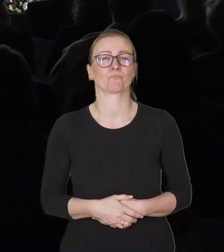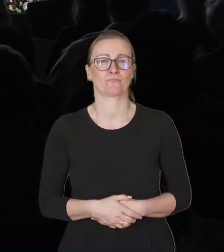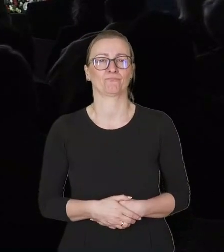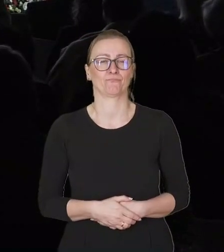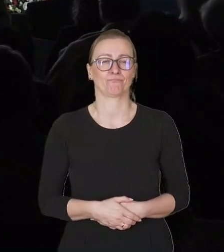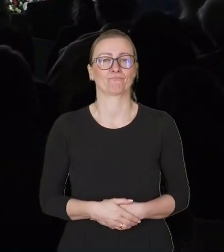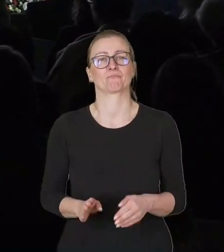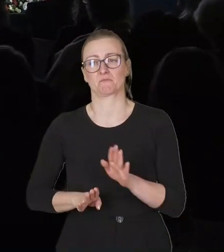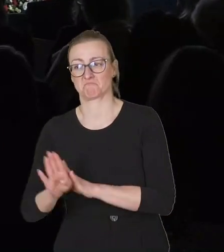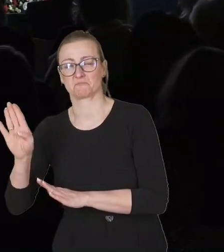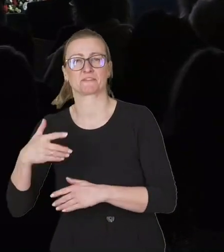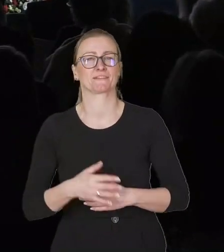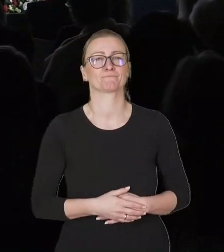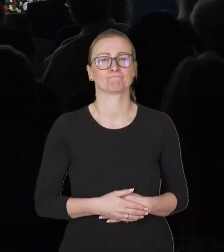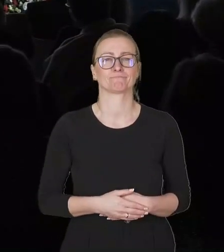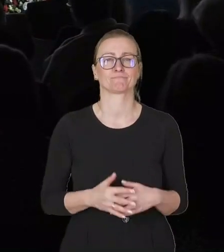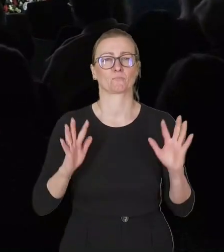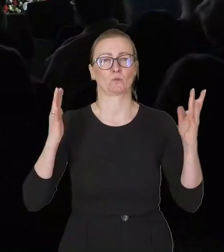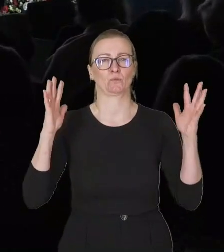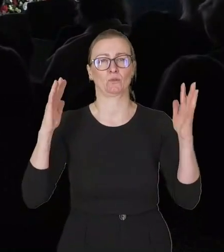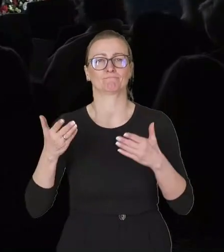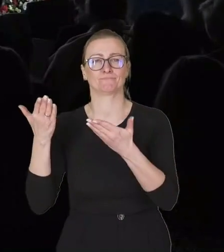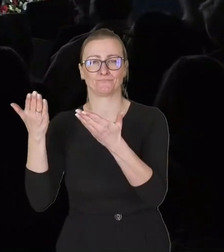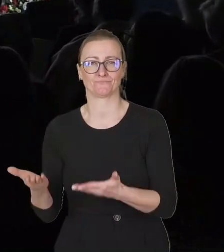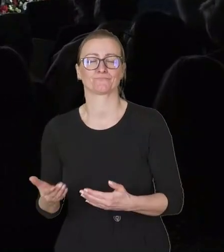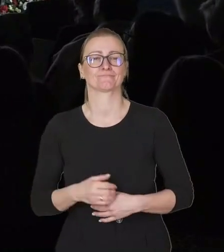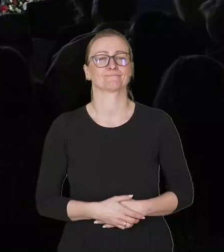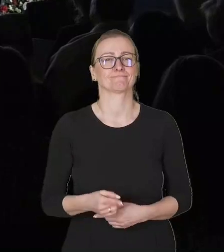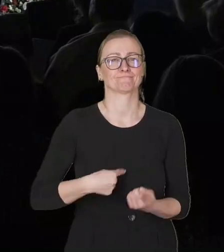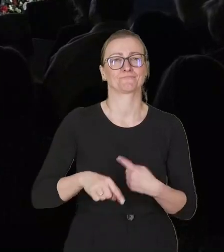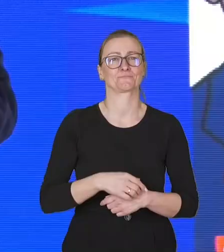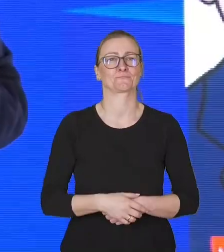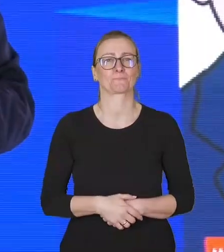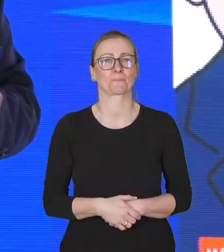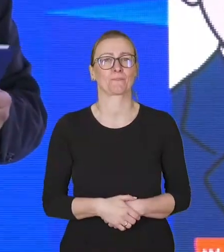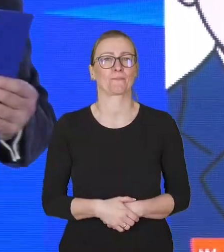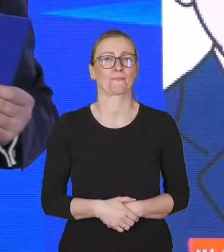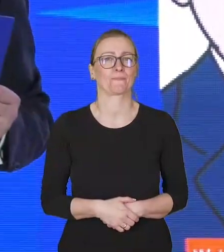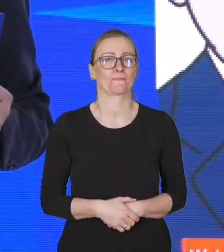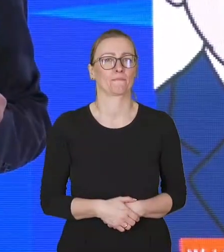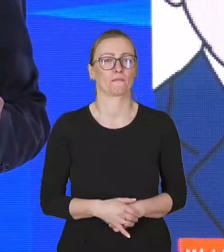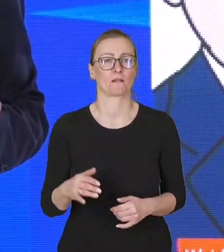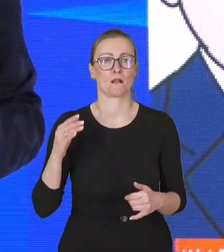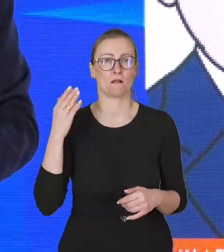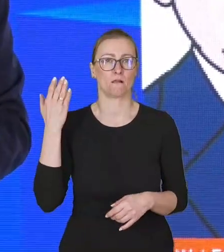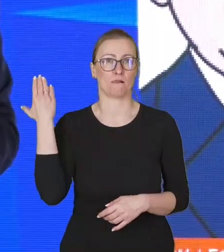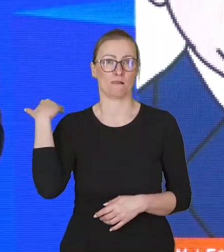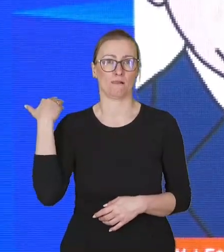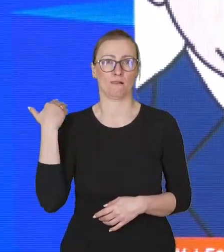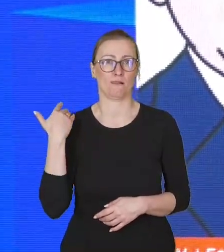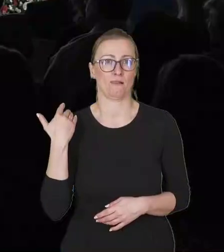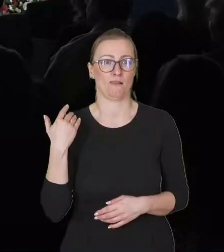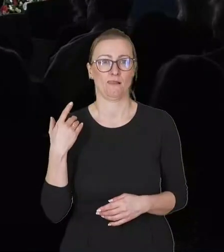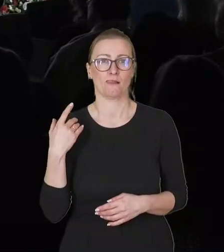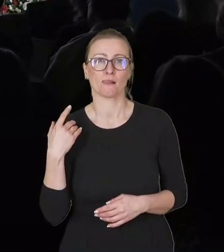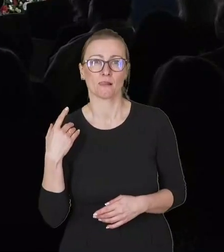the stage. And obviously, last but not least, for sure, Dr. Adam Mikołajczyk,